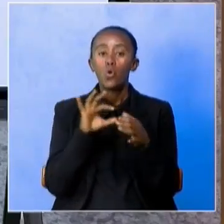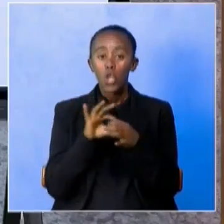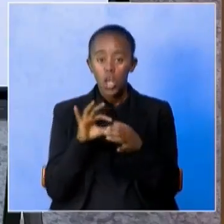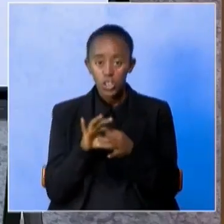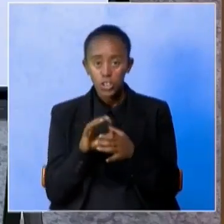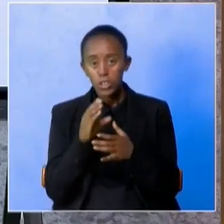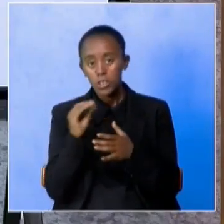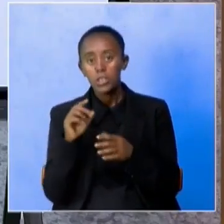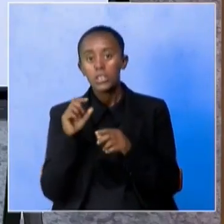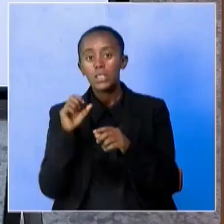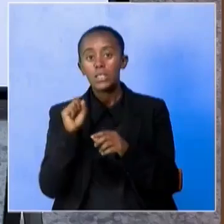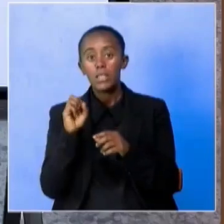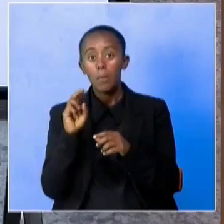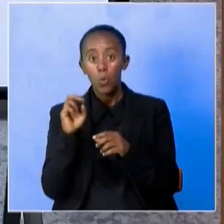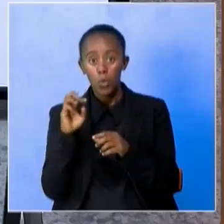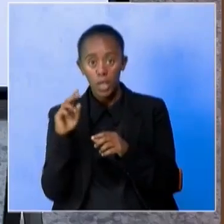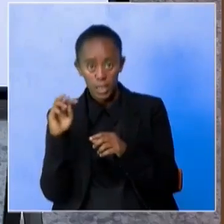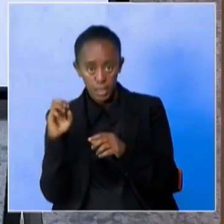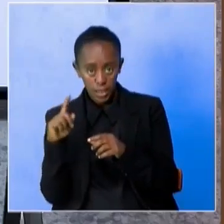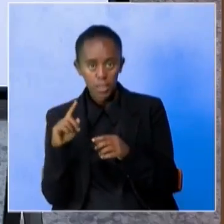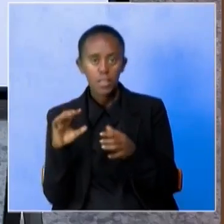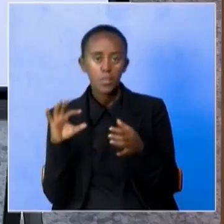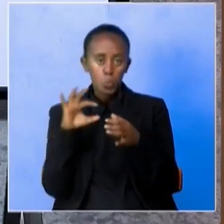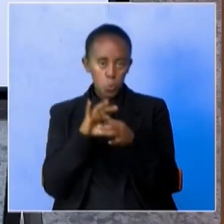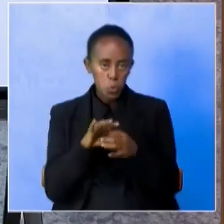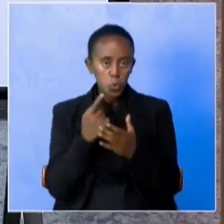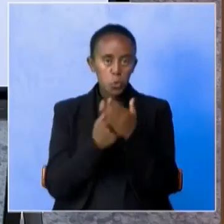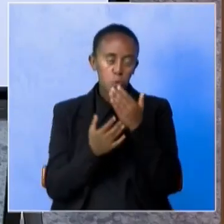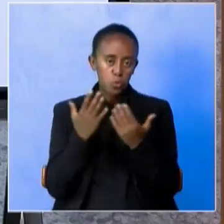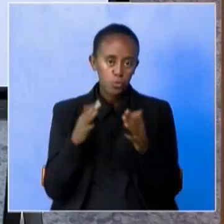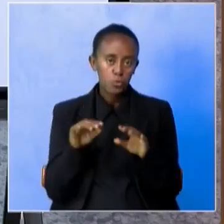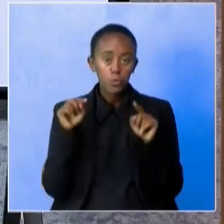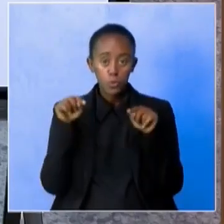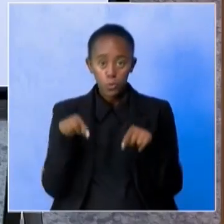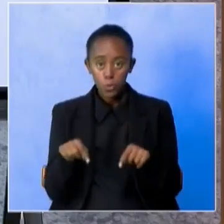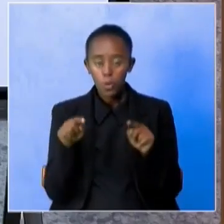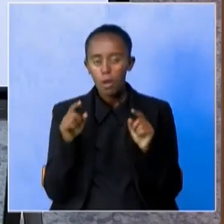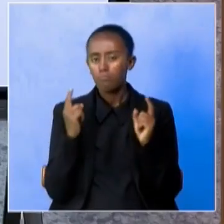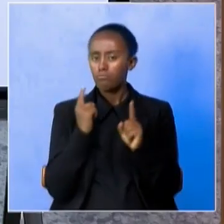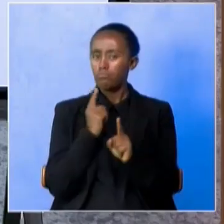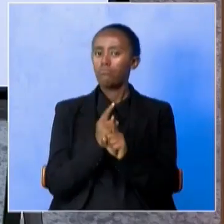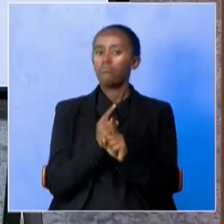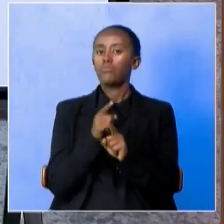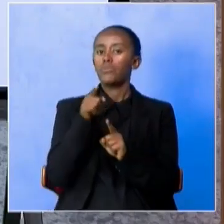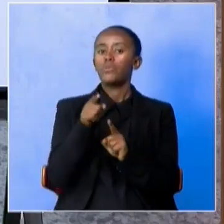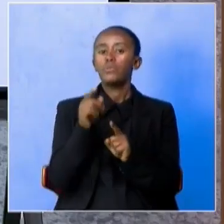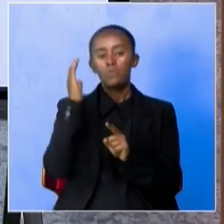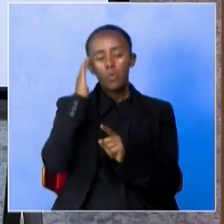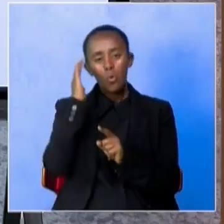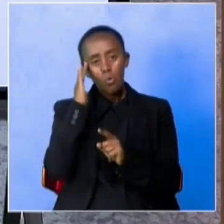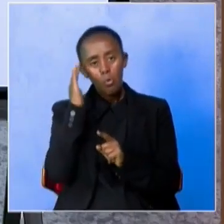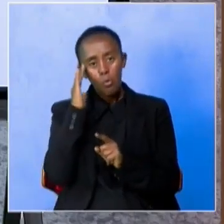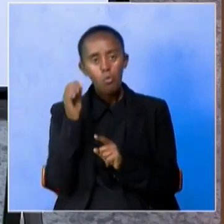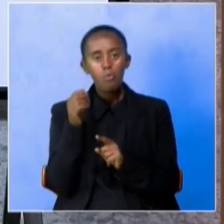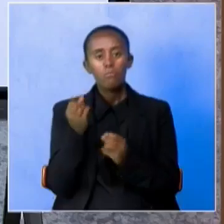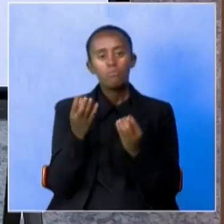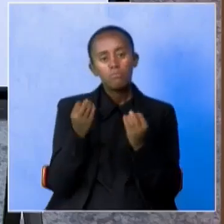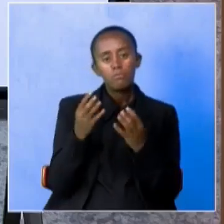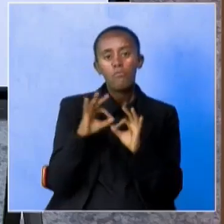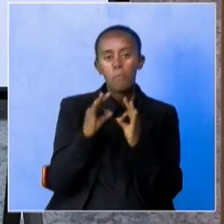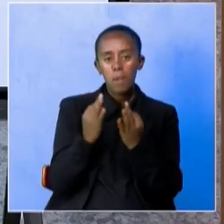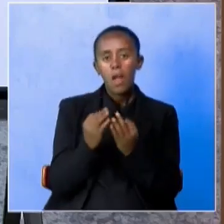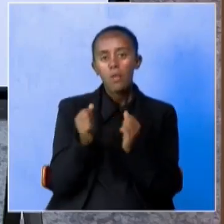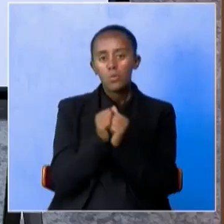and subordinating conjunctions that we have talked about today. And I'm sure you know them, you're so familiar with